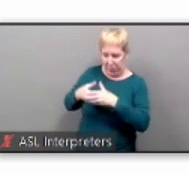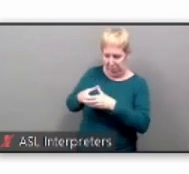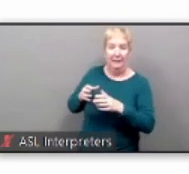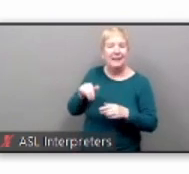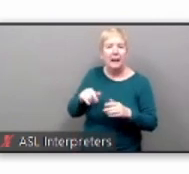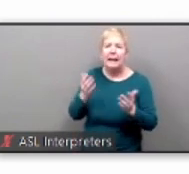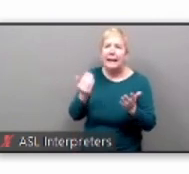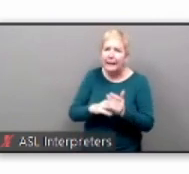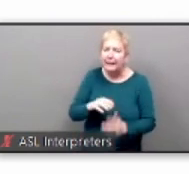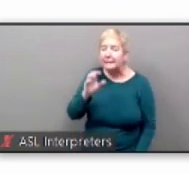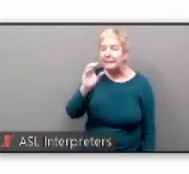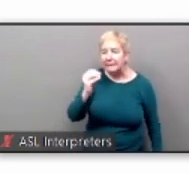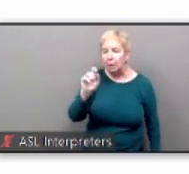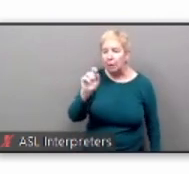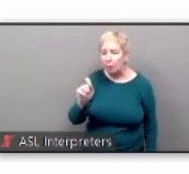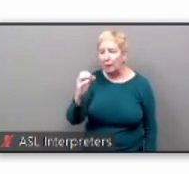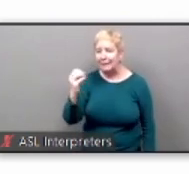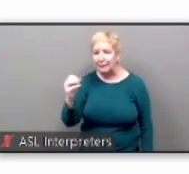of